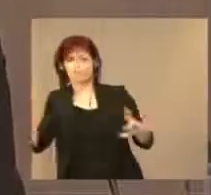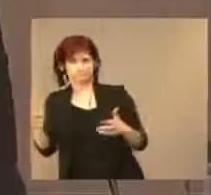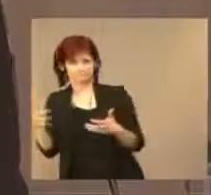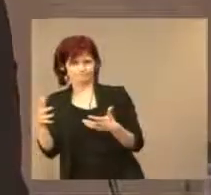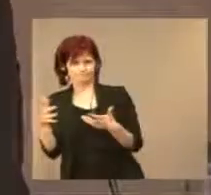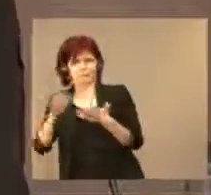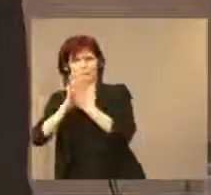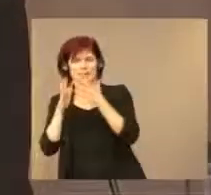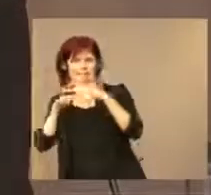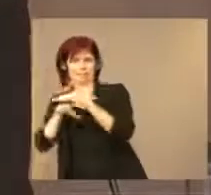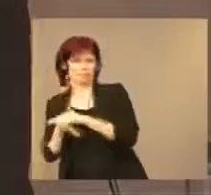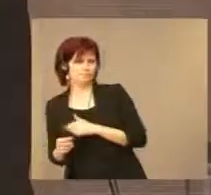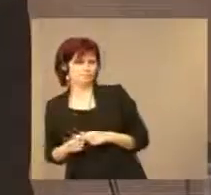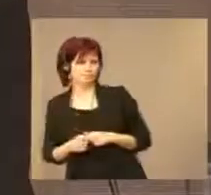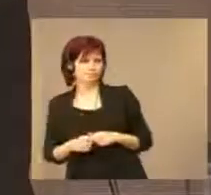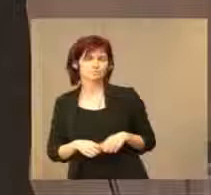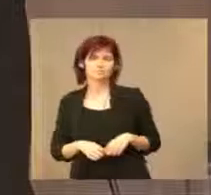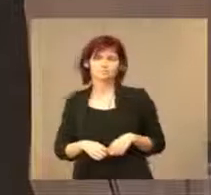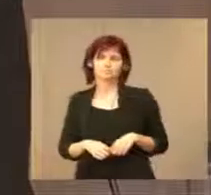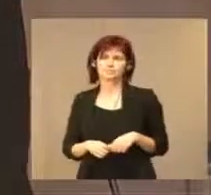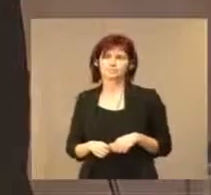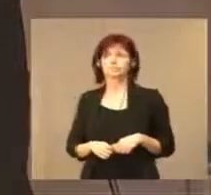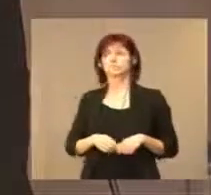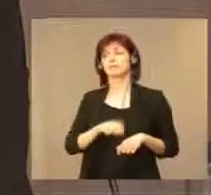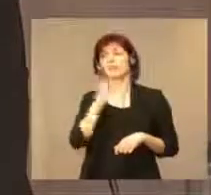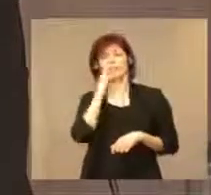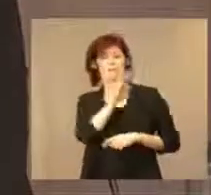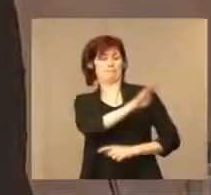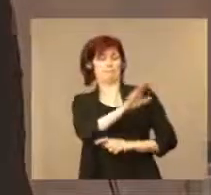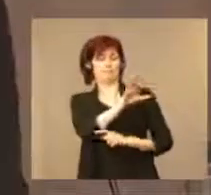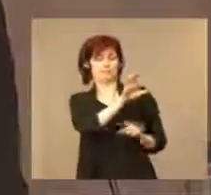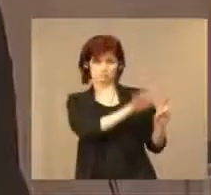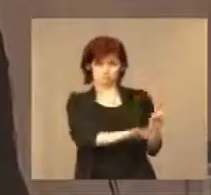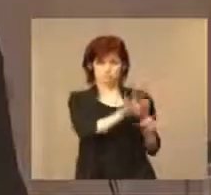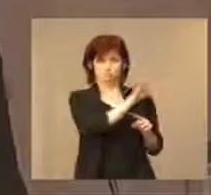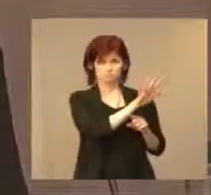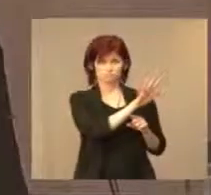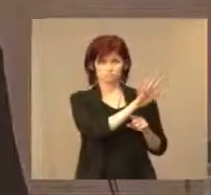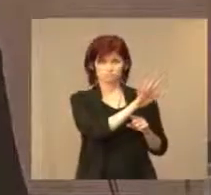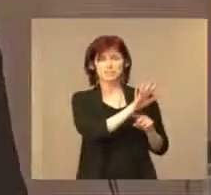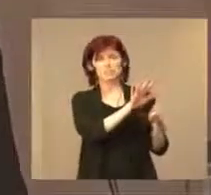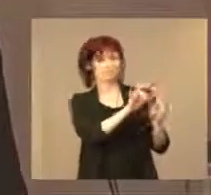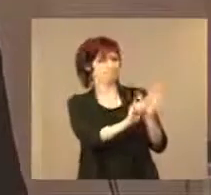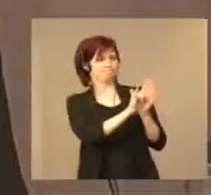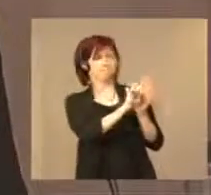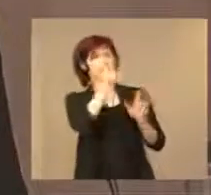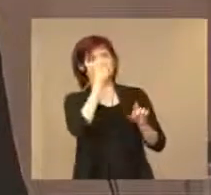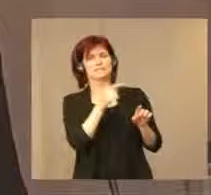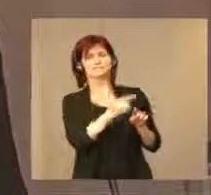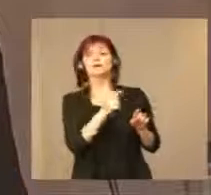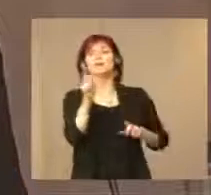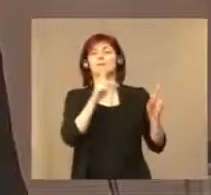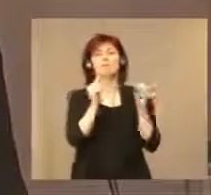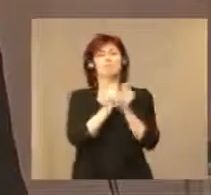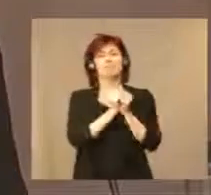Current labor market information provided for BC, British Columbia, indicates that individuals with less than a high